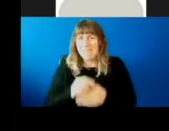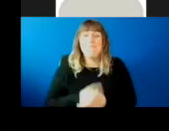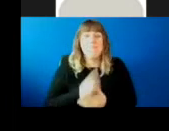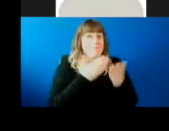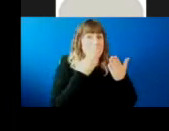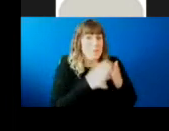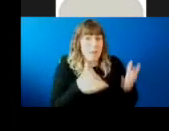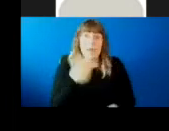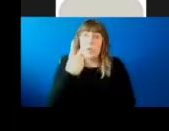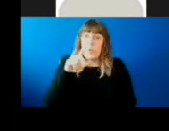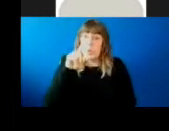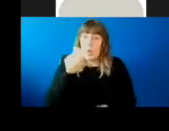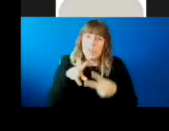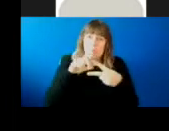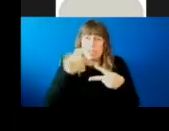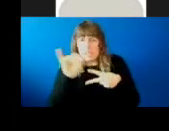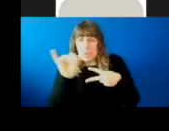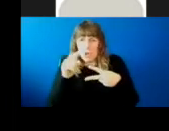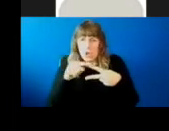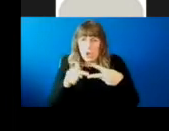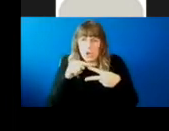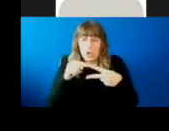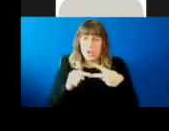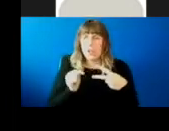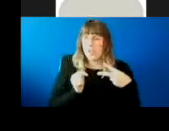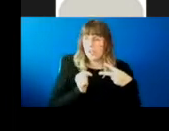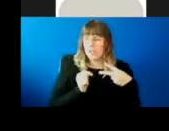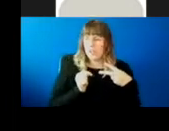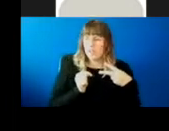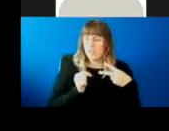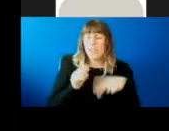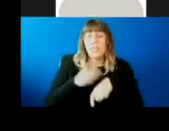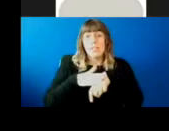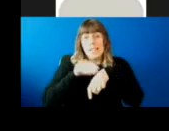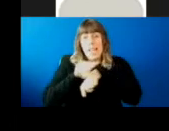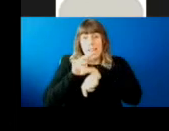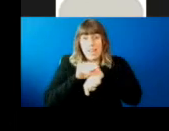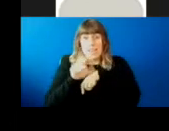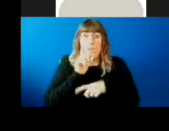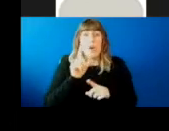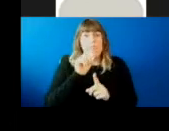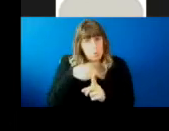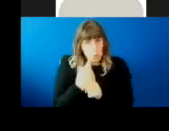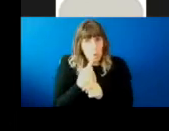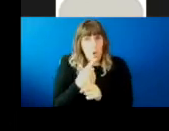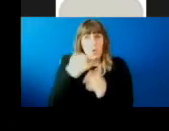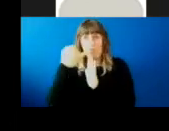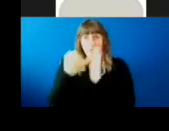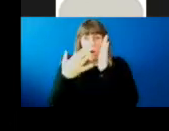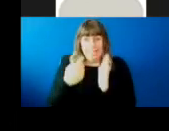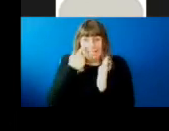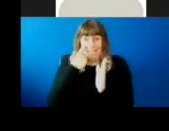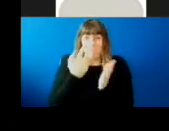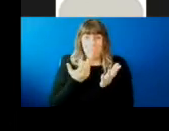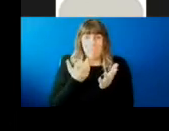got two questions that sort of echo each other here, both on what advice would you give a solo artist just starting out on social, like